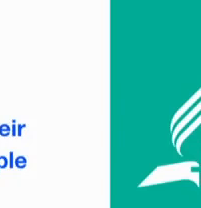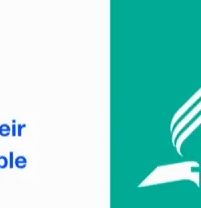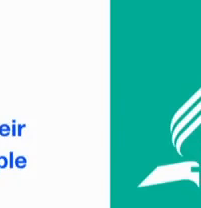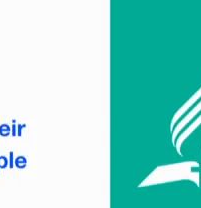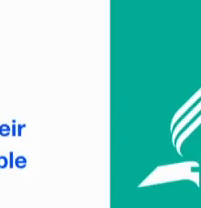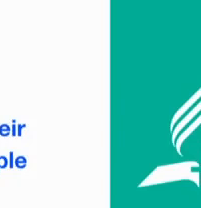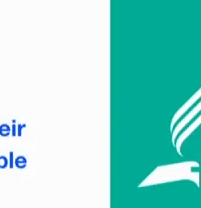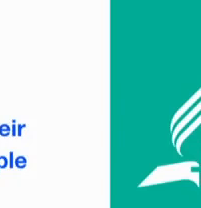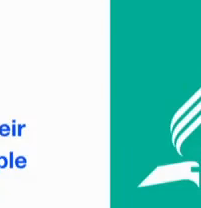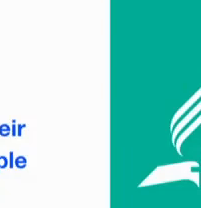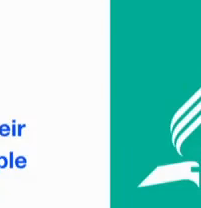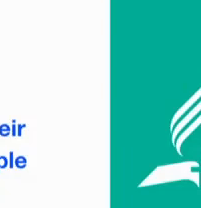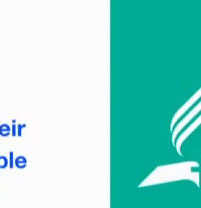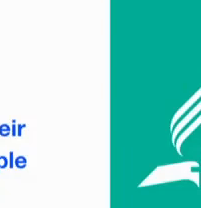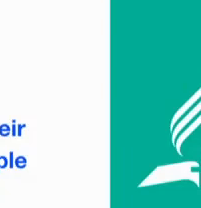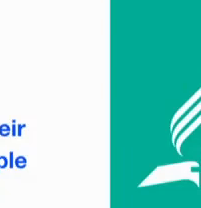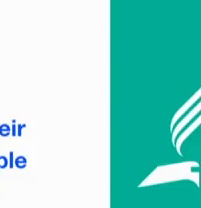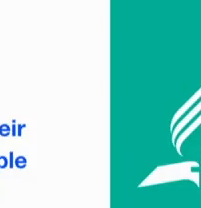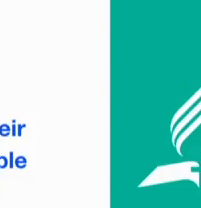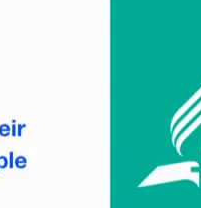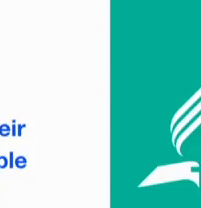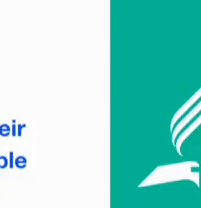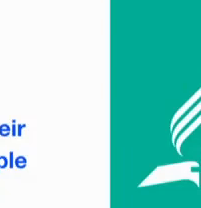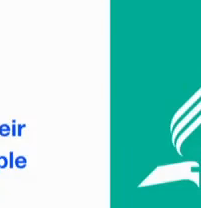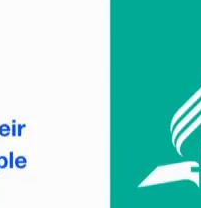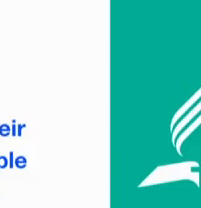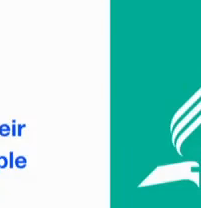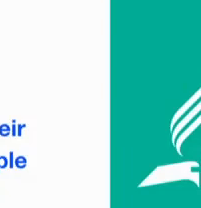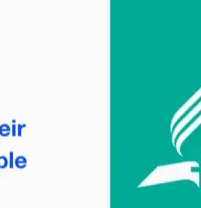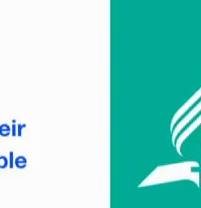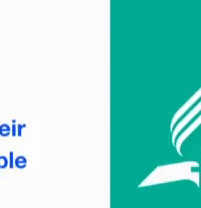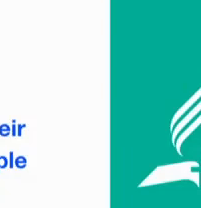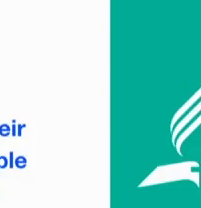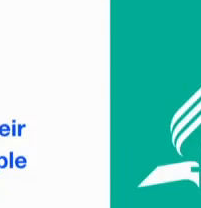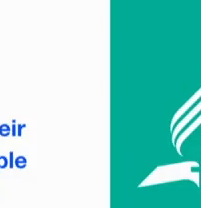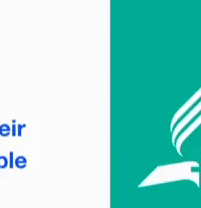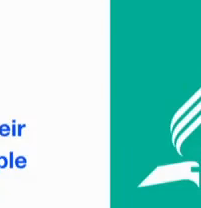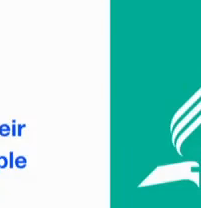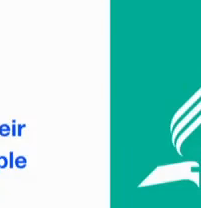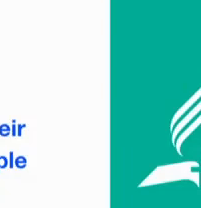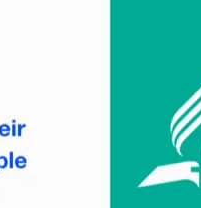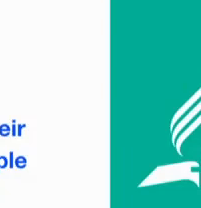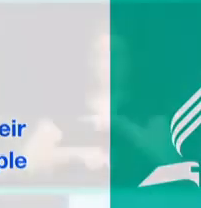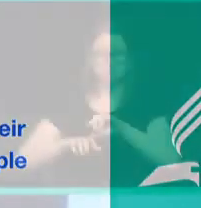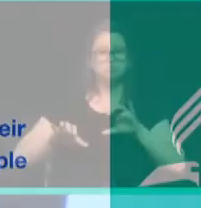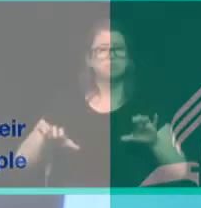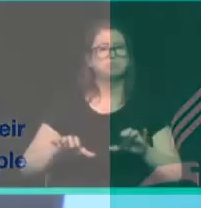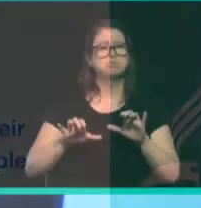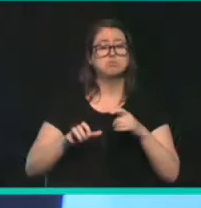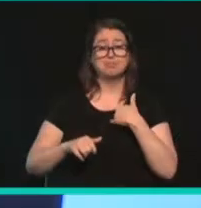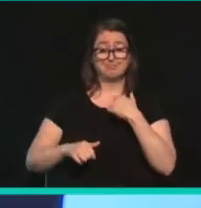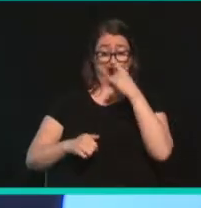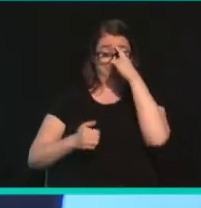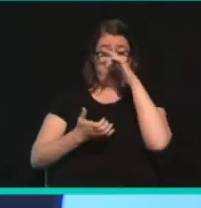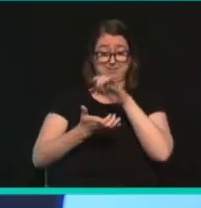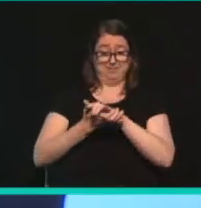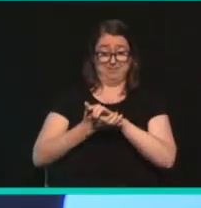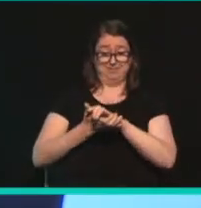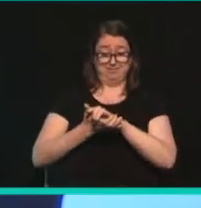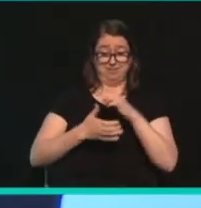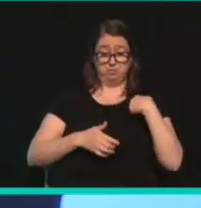of their fears and needs at the center of everything they do. And I believe, and we